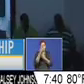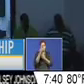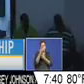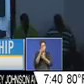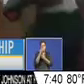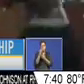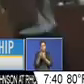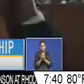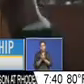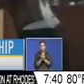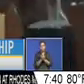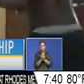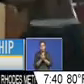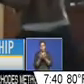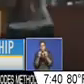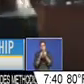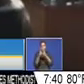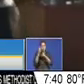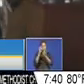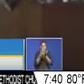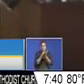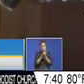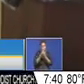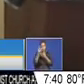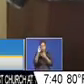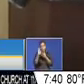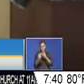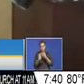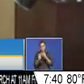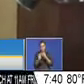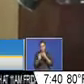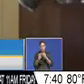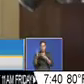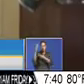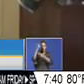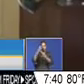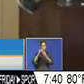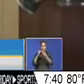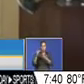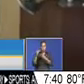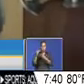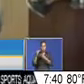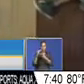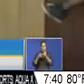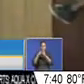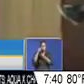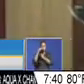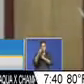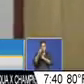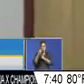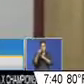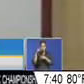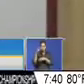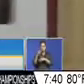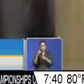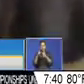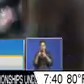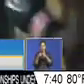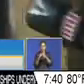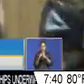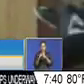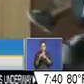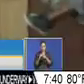Madison Square Garden. In more boxing news this weekend, shaping up to be an historic one for the Bahamas Boxing Federation as it is set to host its first